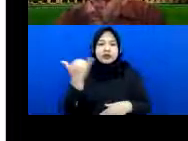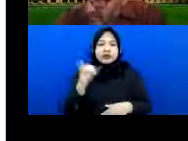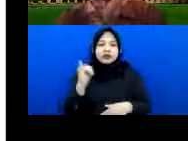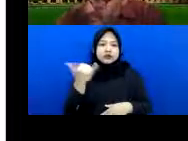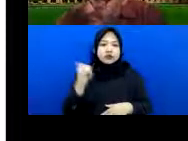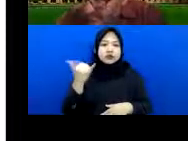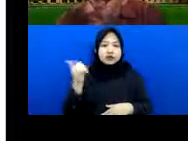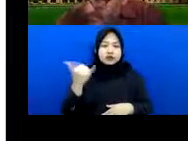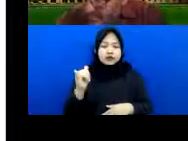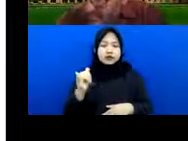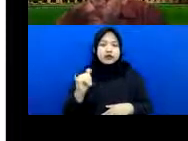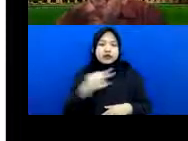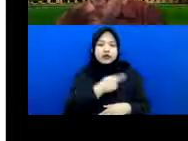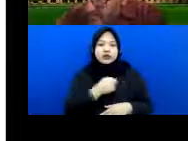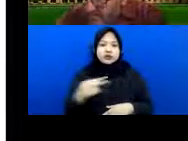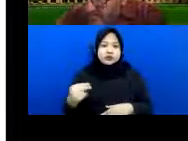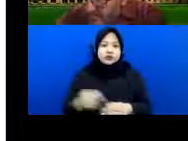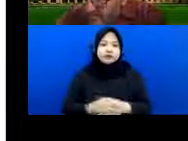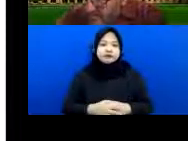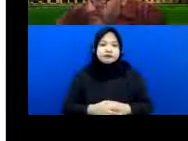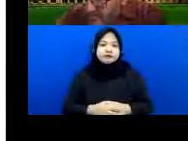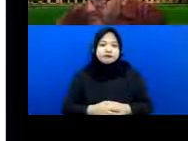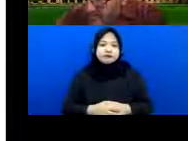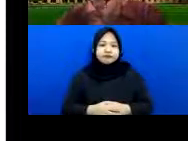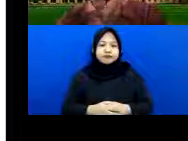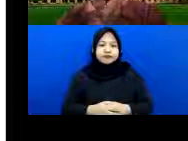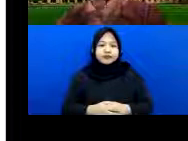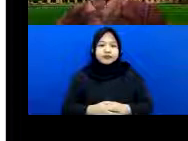of Yogyakarta, Indonesia. 50